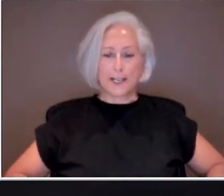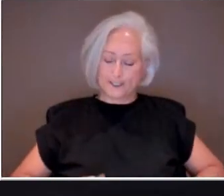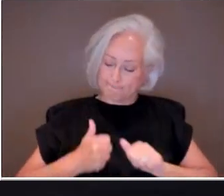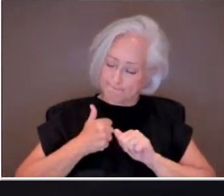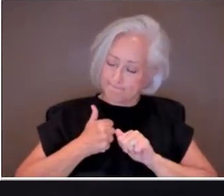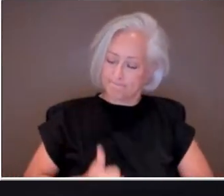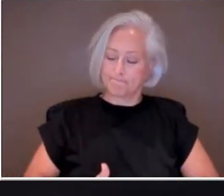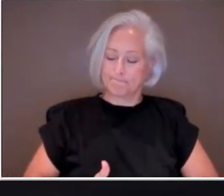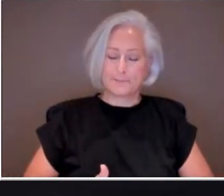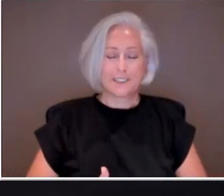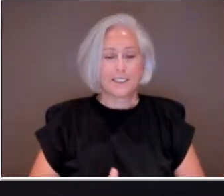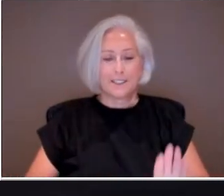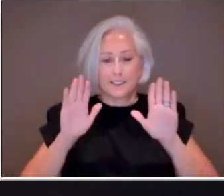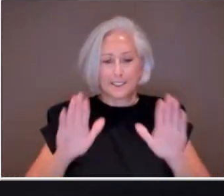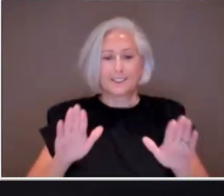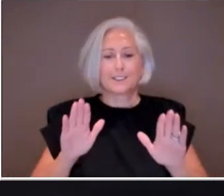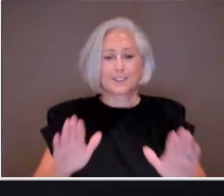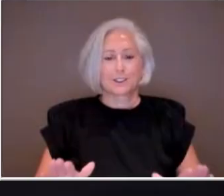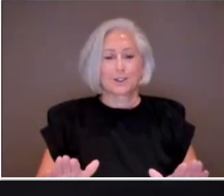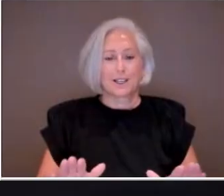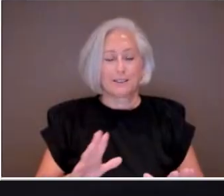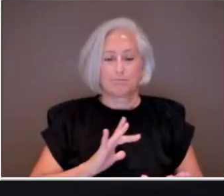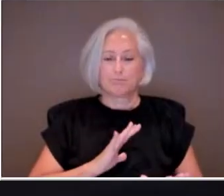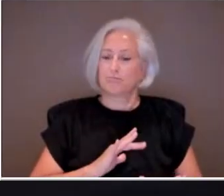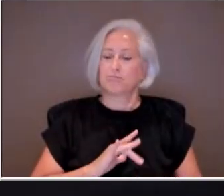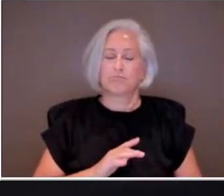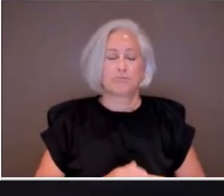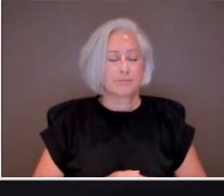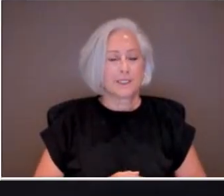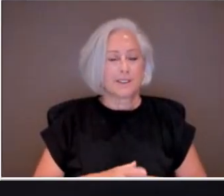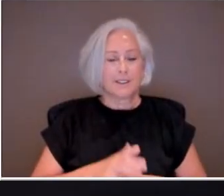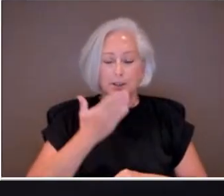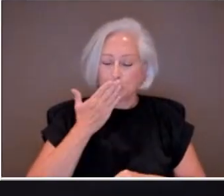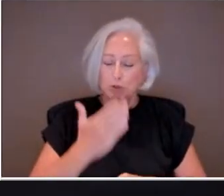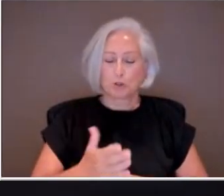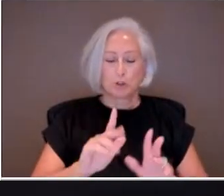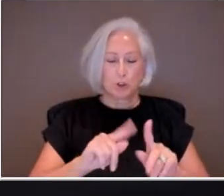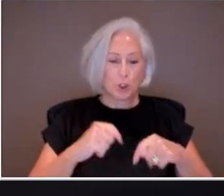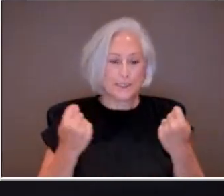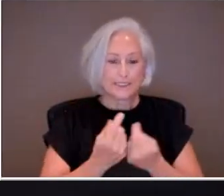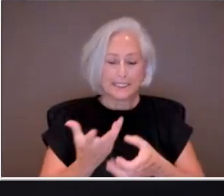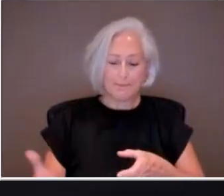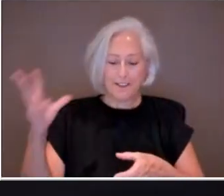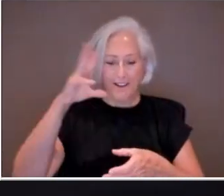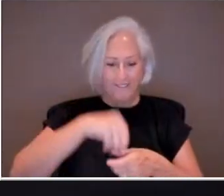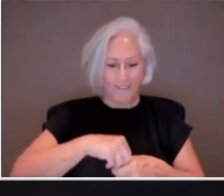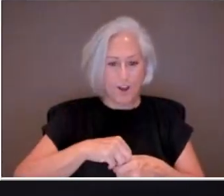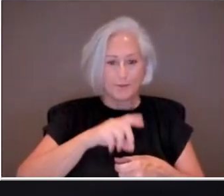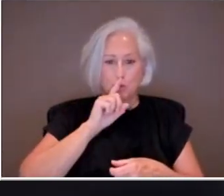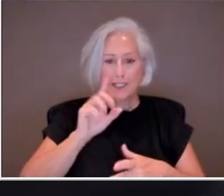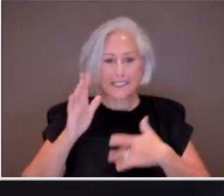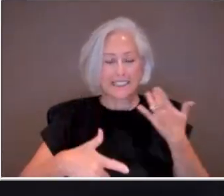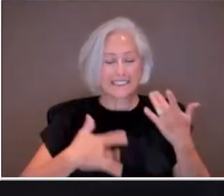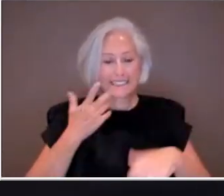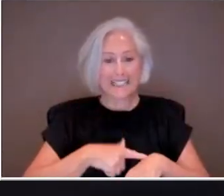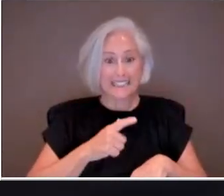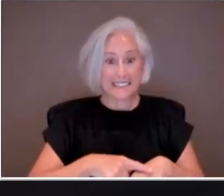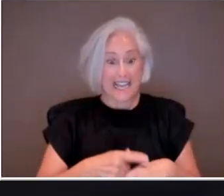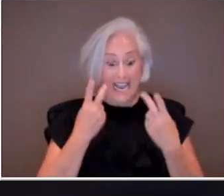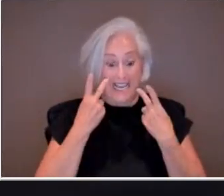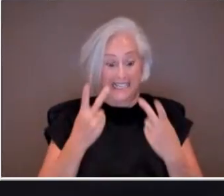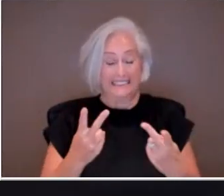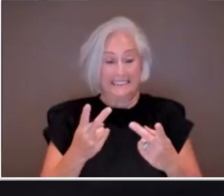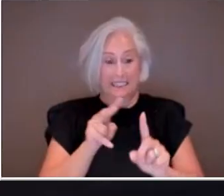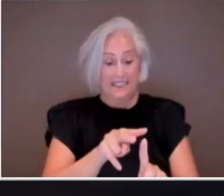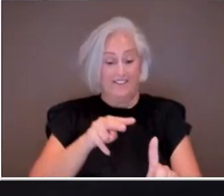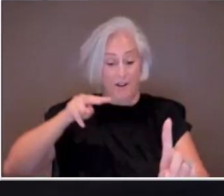did, I think is exceptional. And I think, she had a great team involved. So I think it's an exciting time. Obviously I see it from a distance in